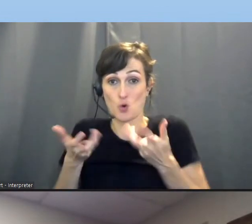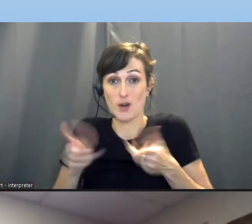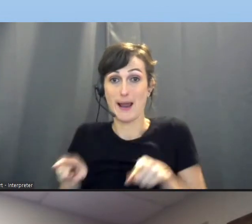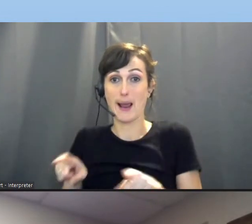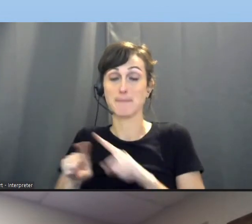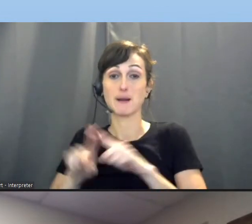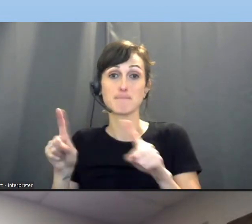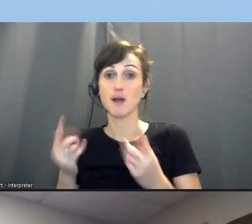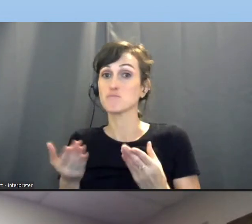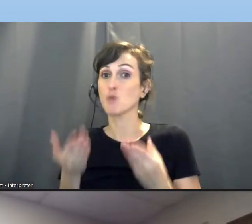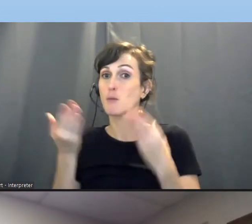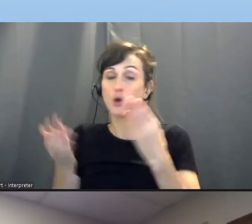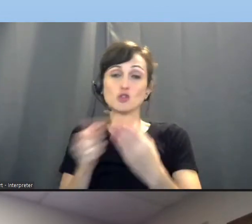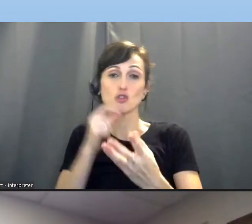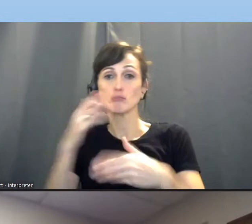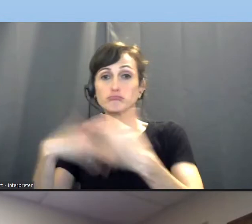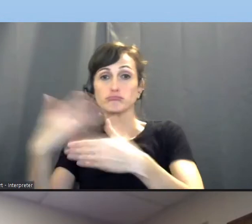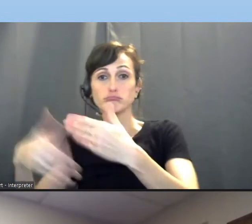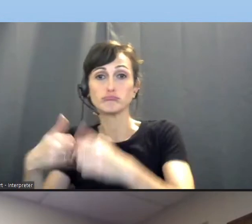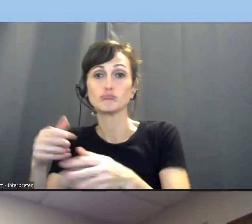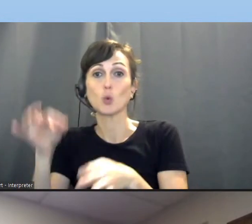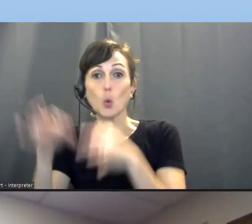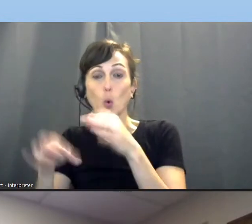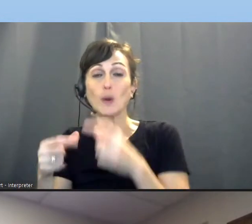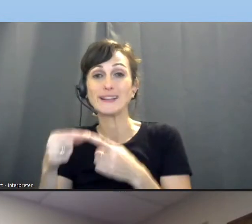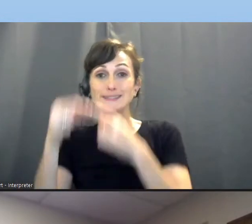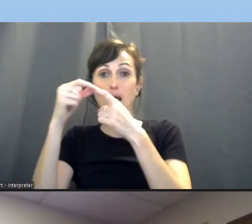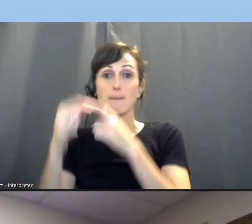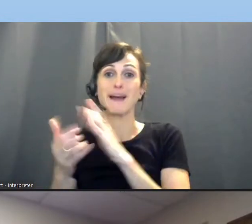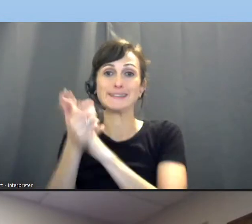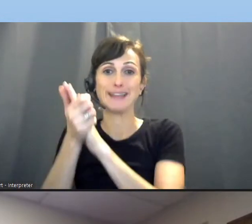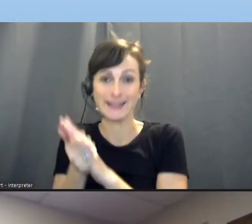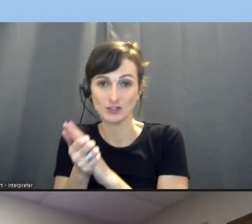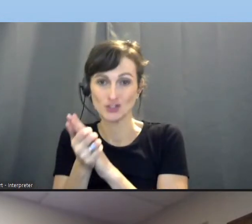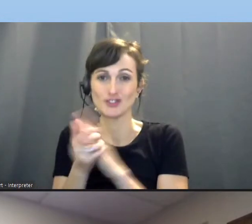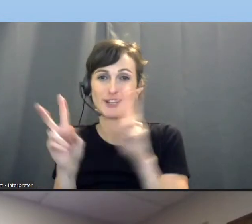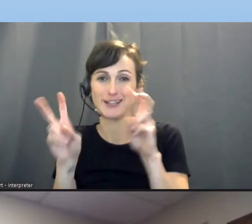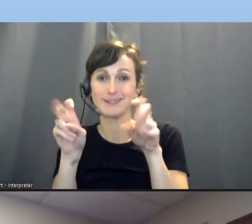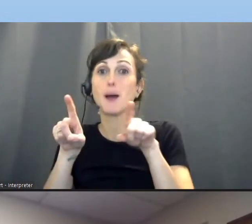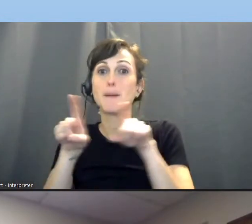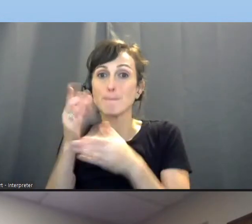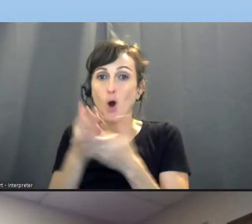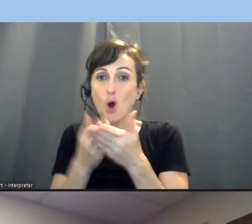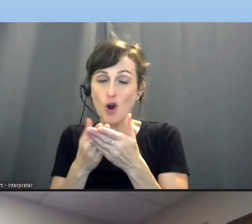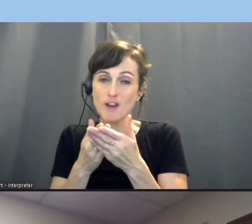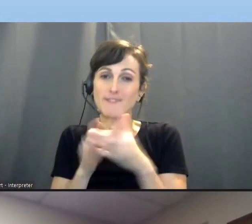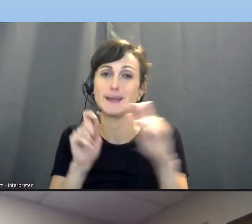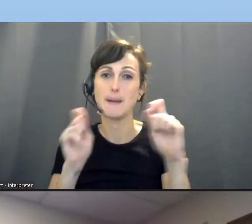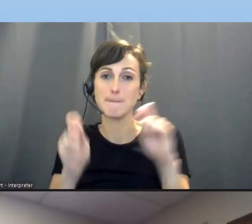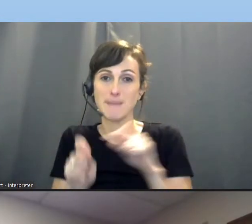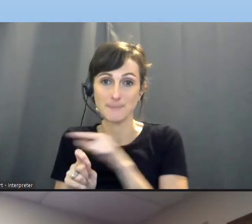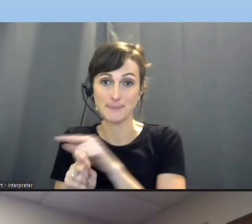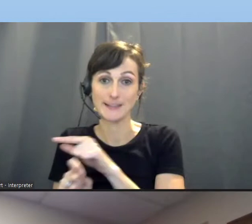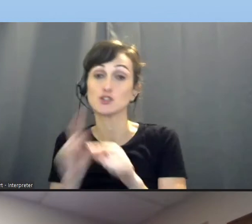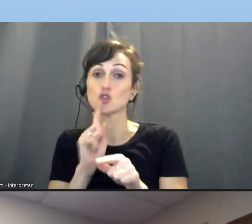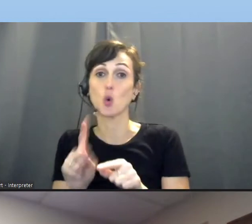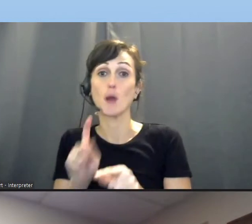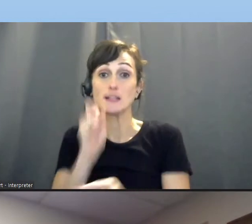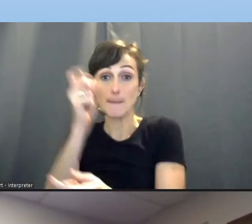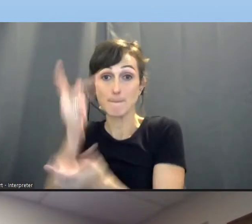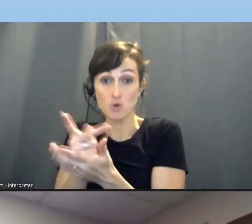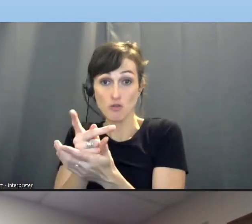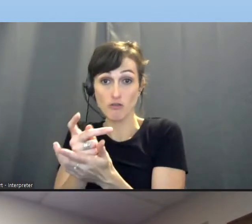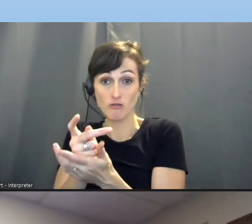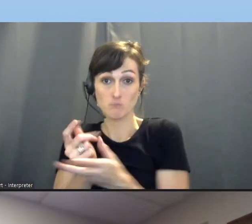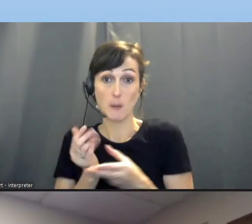through court, except it was attached as part of the budget amendment. So this is just approving the proposal, and then down under I3 is the